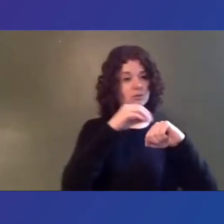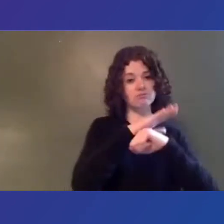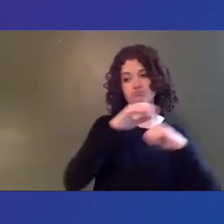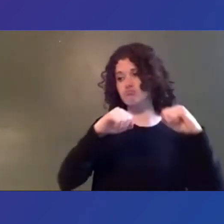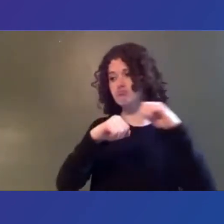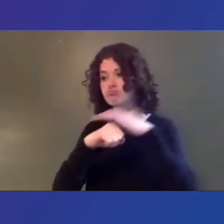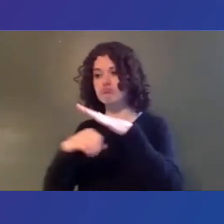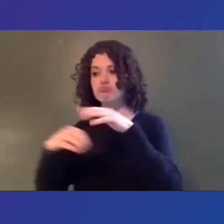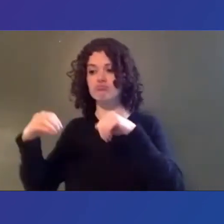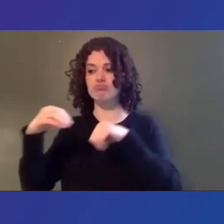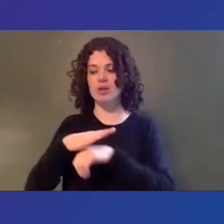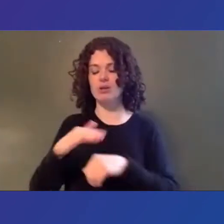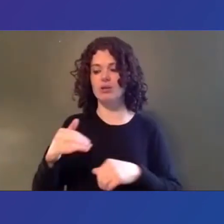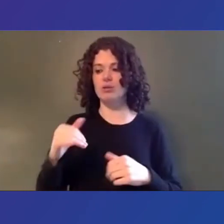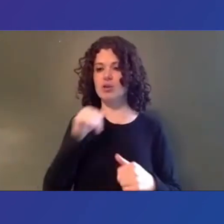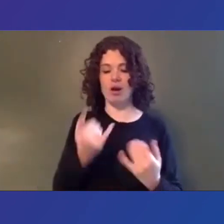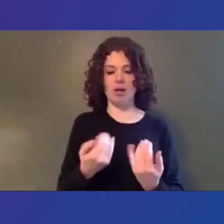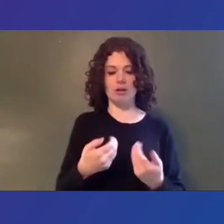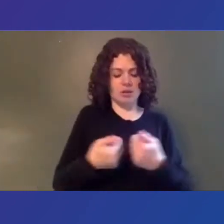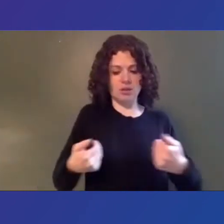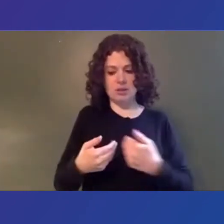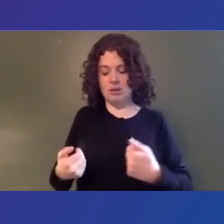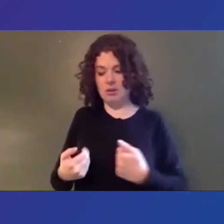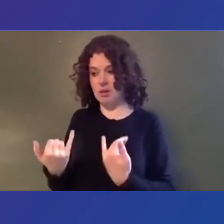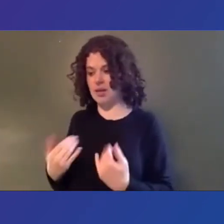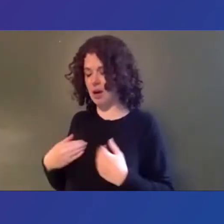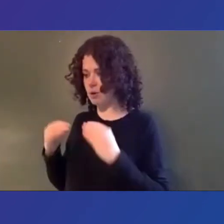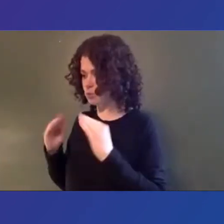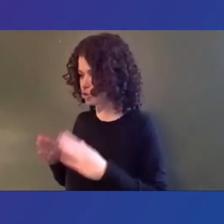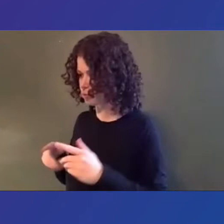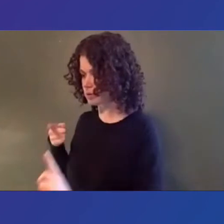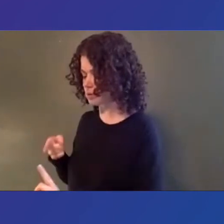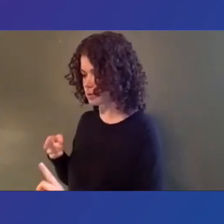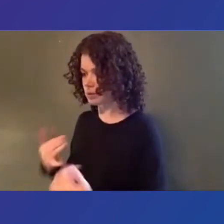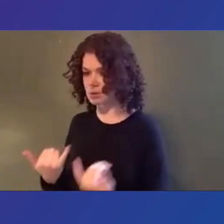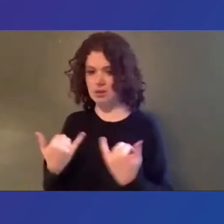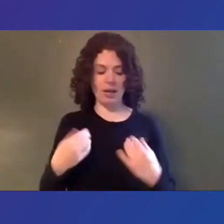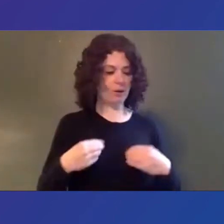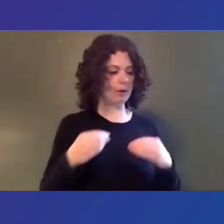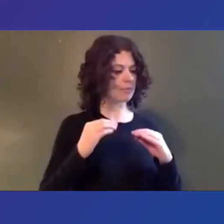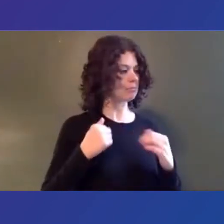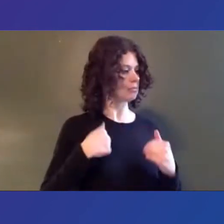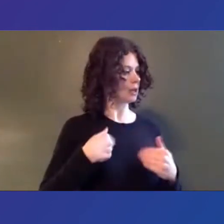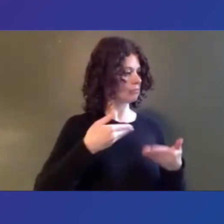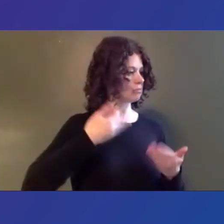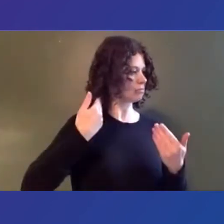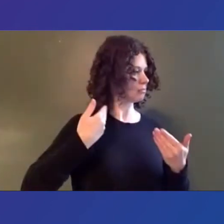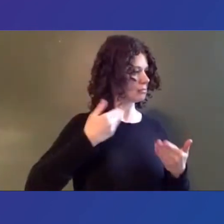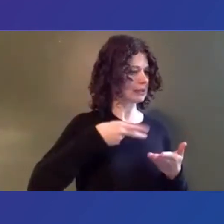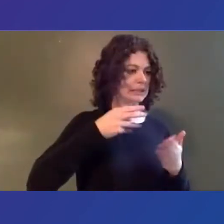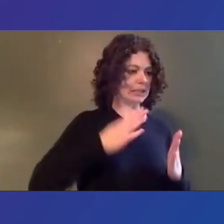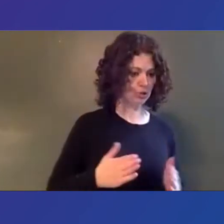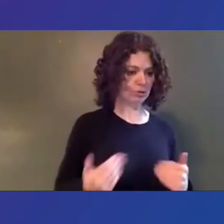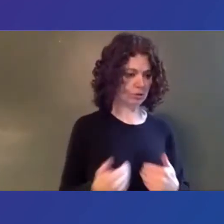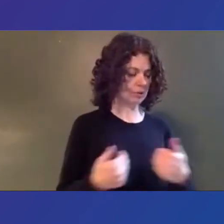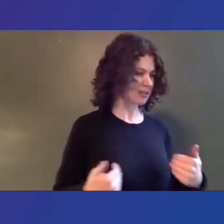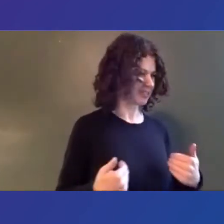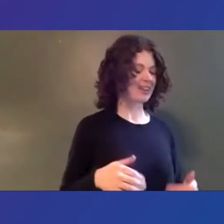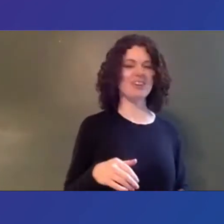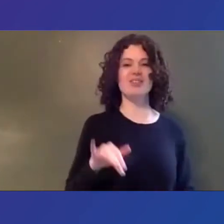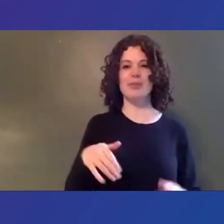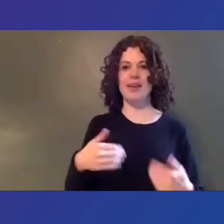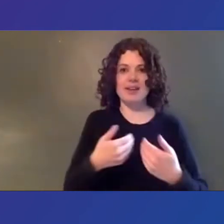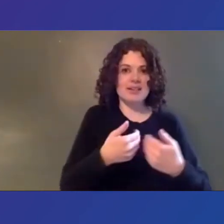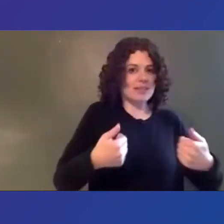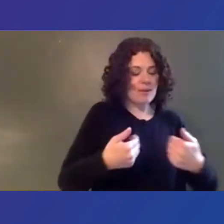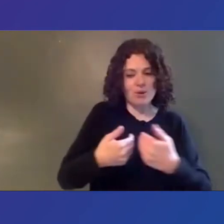now I'm a student, now I have to do this. And I think maybe it just sort of can alleviate a little bit of that, like I have all these separate things pulling me in